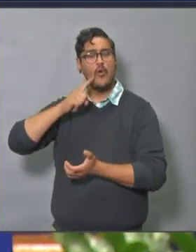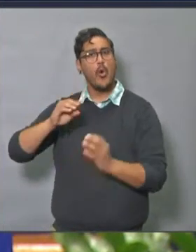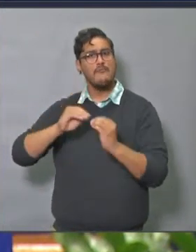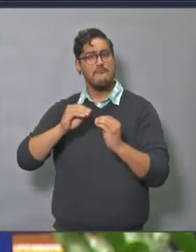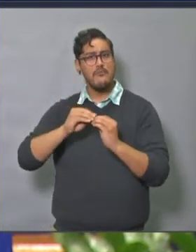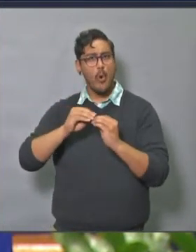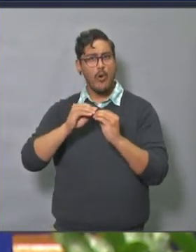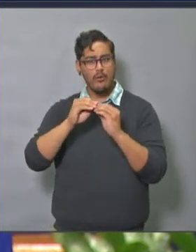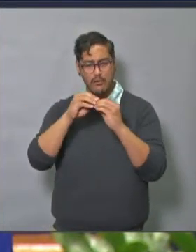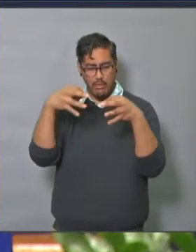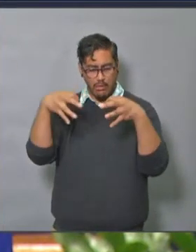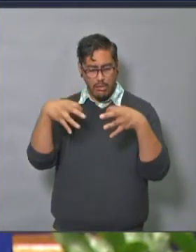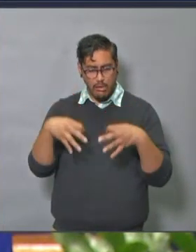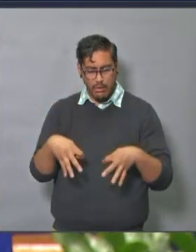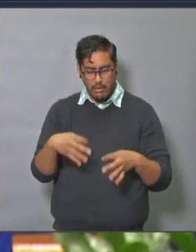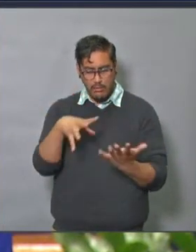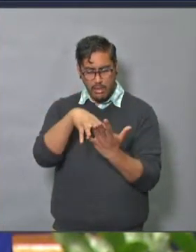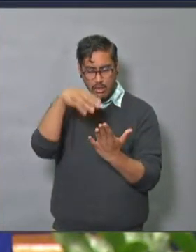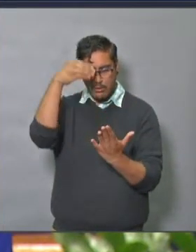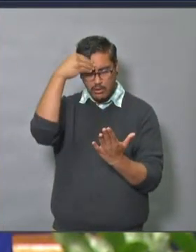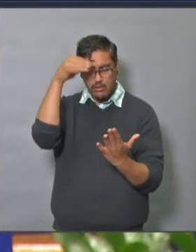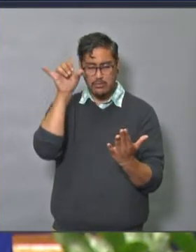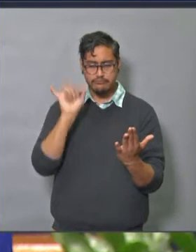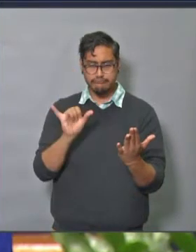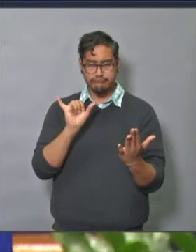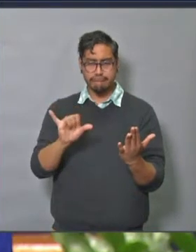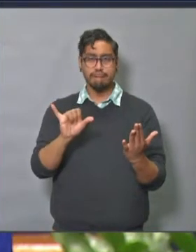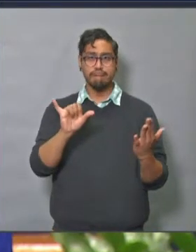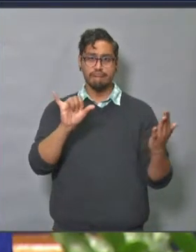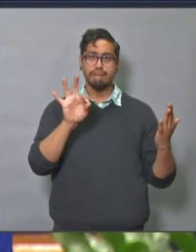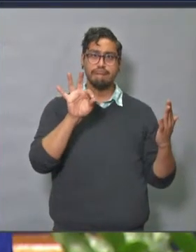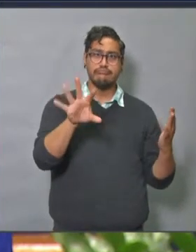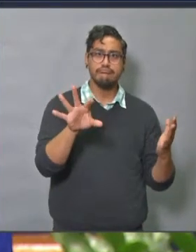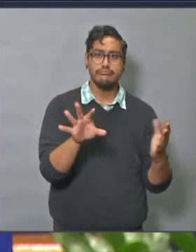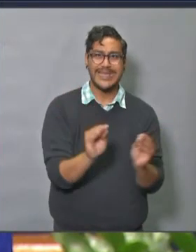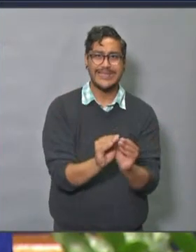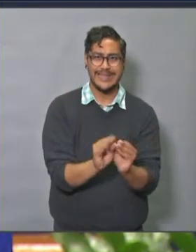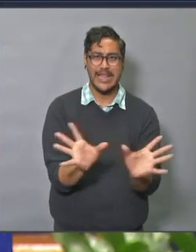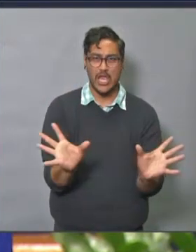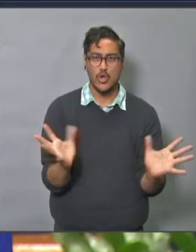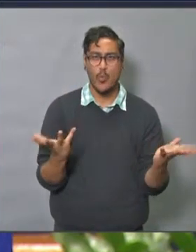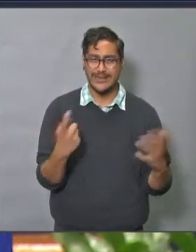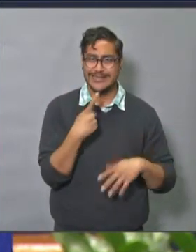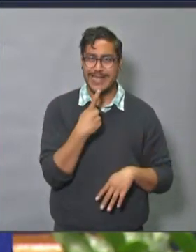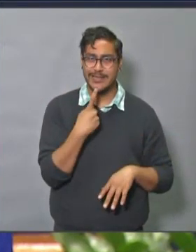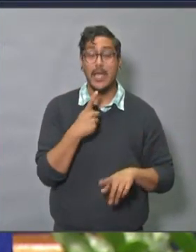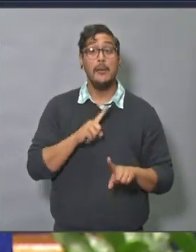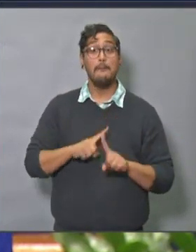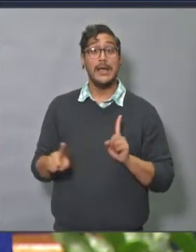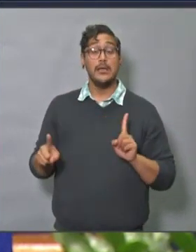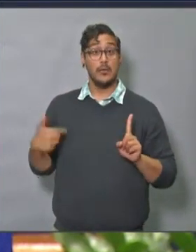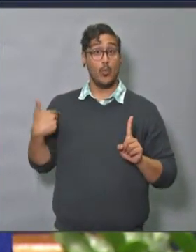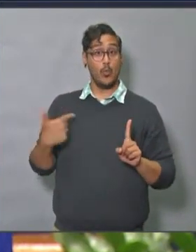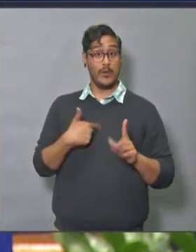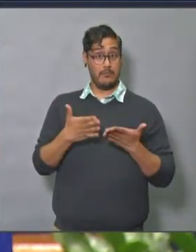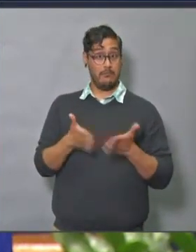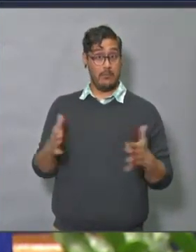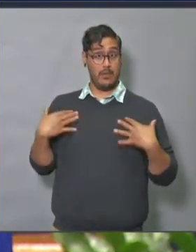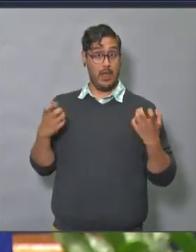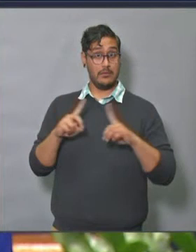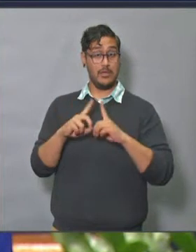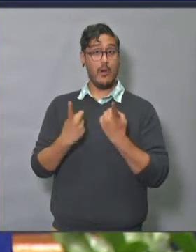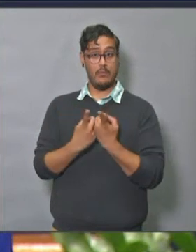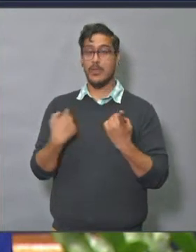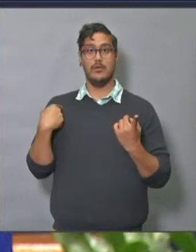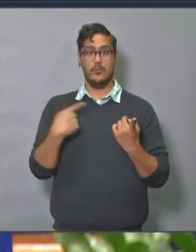to experiences that people have today. But I want to note in general, the Public Health Department, as all public health departments,